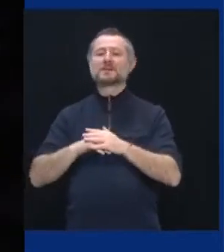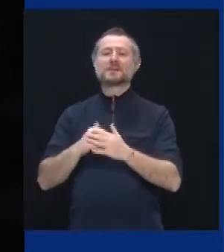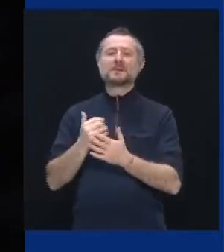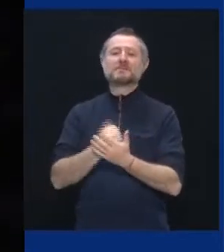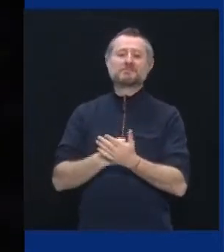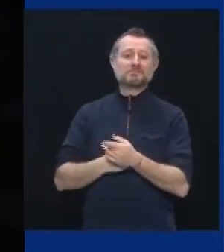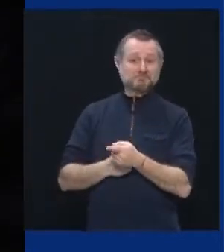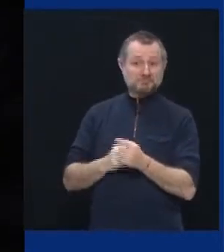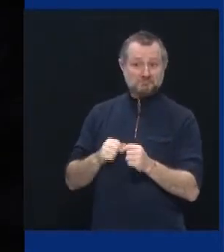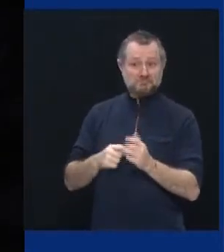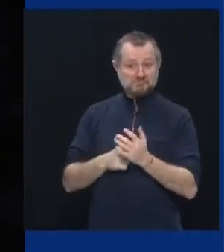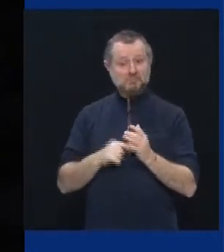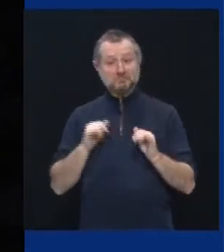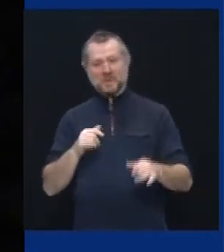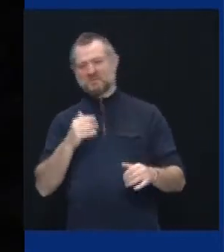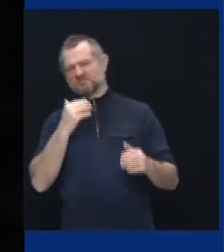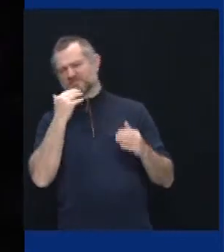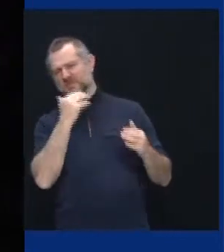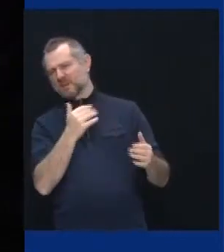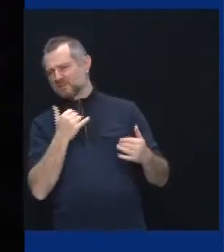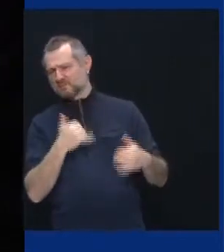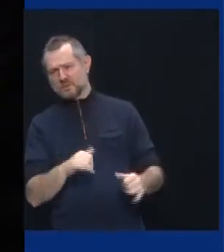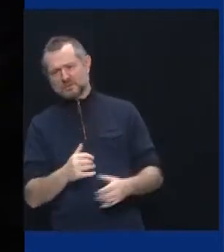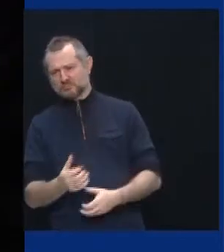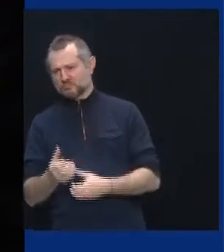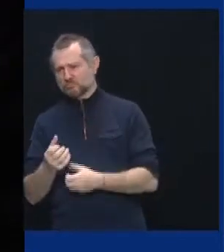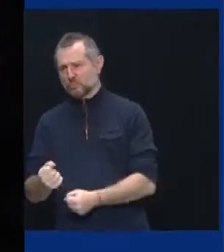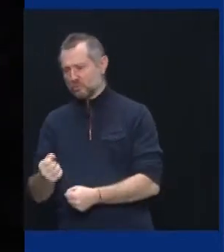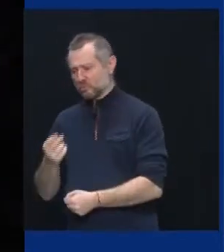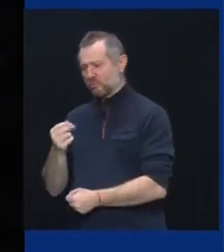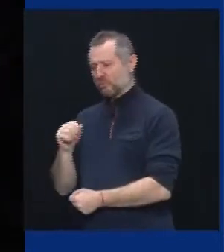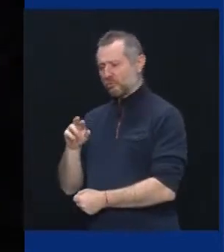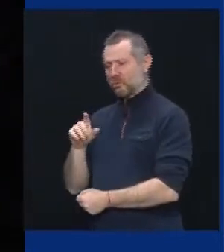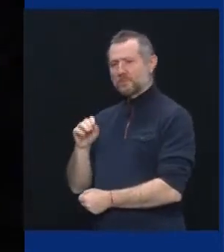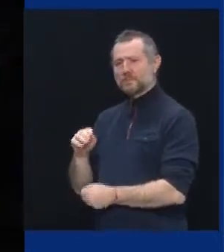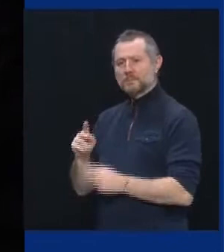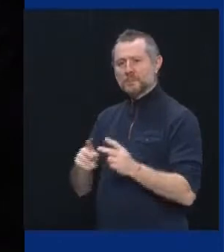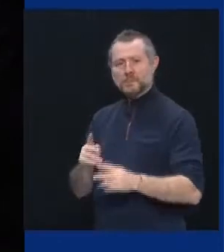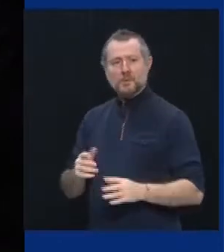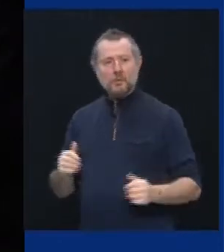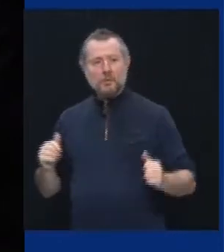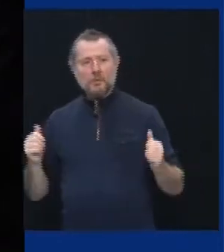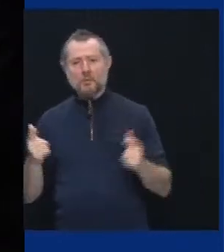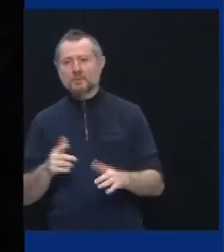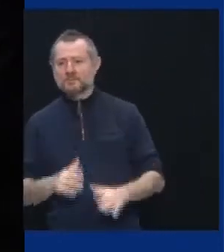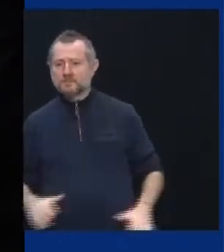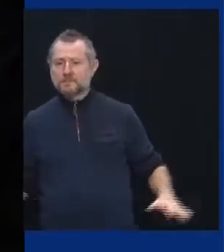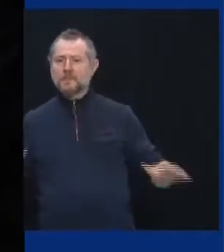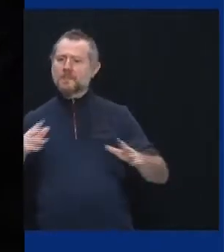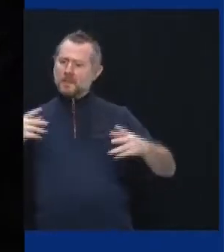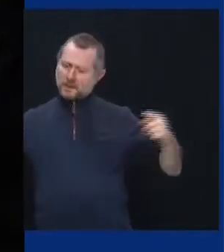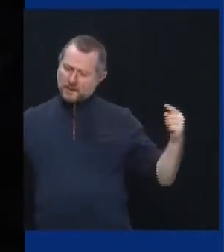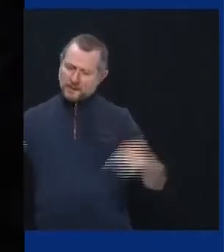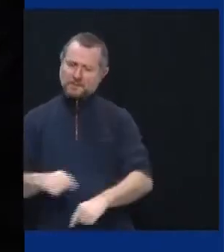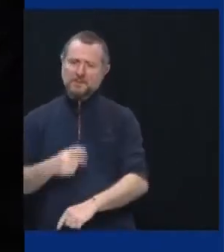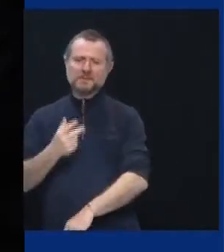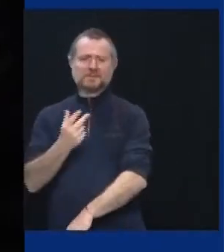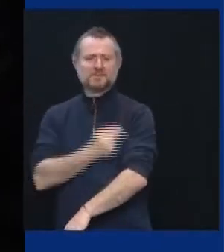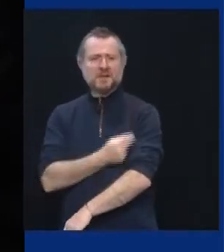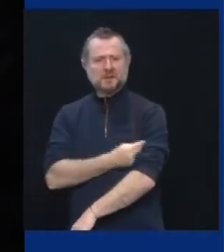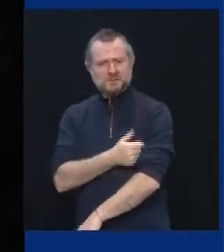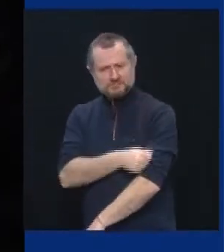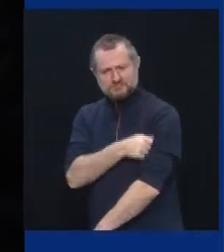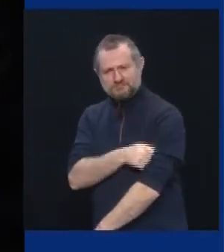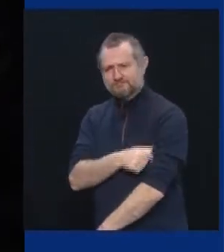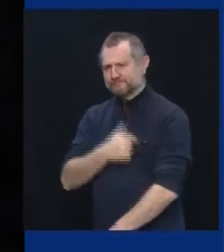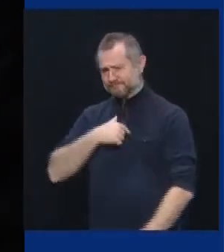your faith in Harlem. Now we need everyone to get vaccinated so we can see this project through. I know